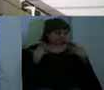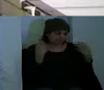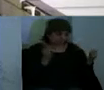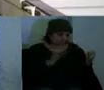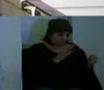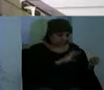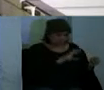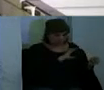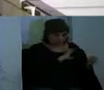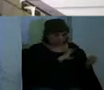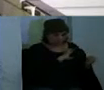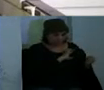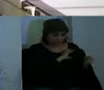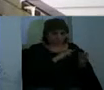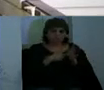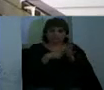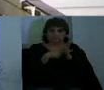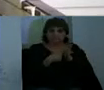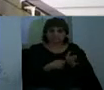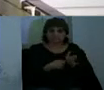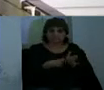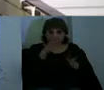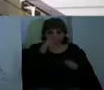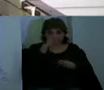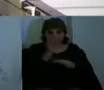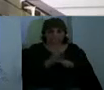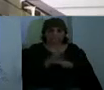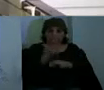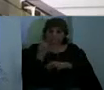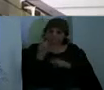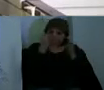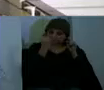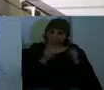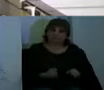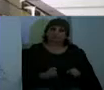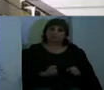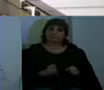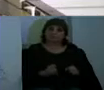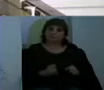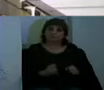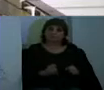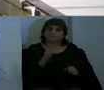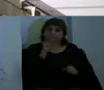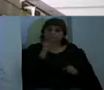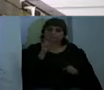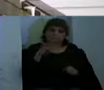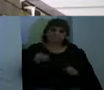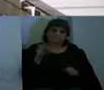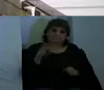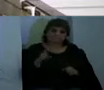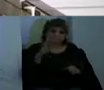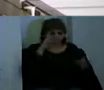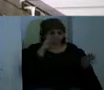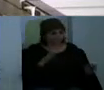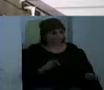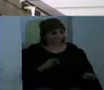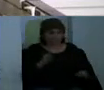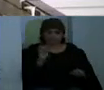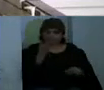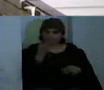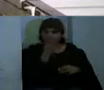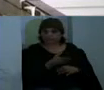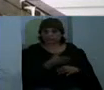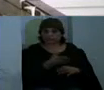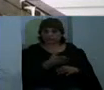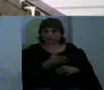character reflected the faith of one individual who didn't necessarily choose to be that,